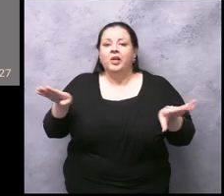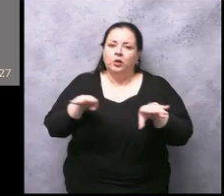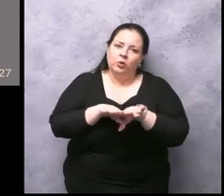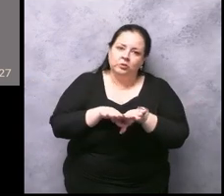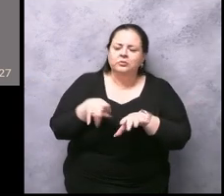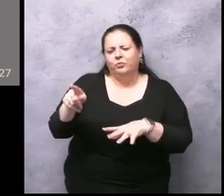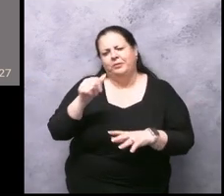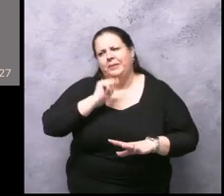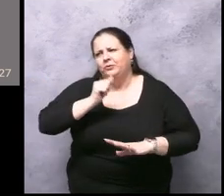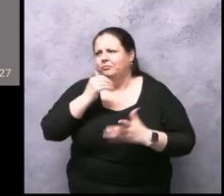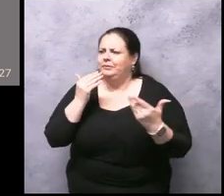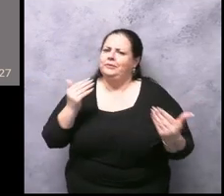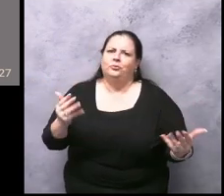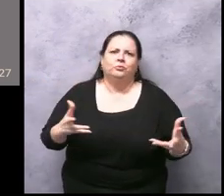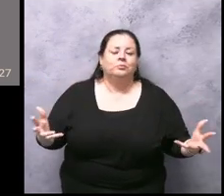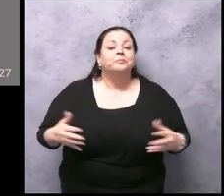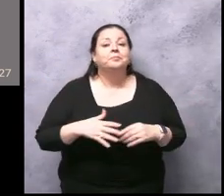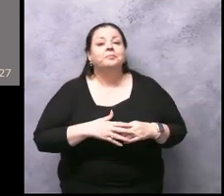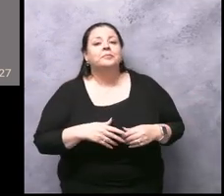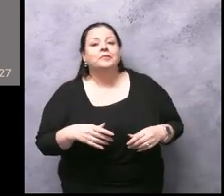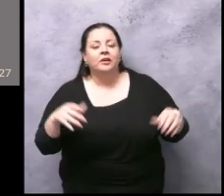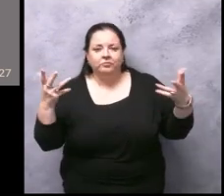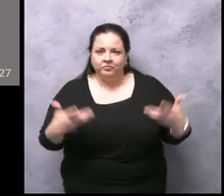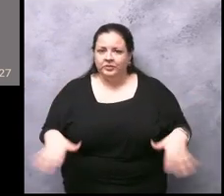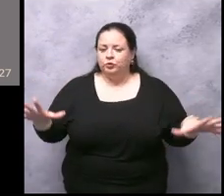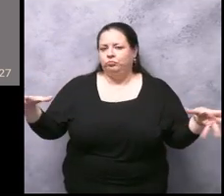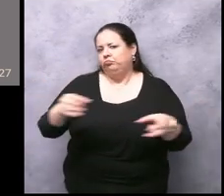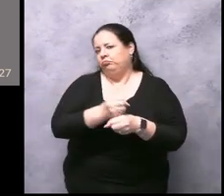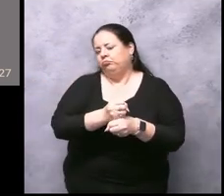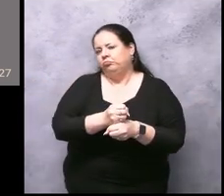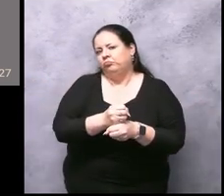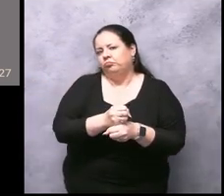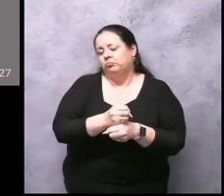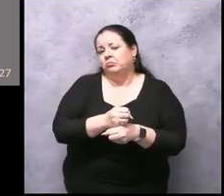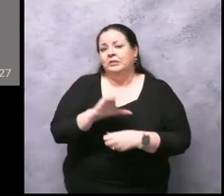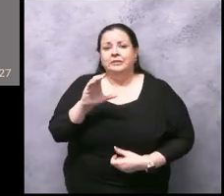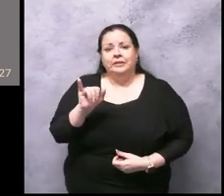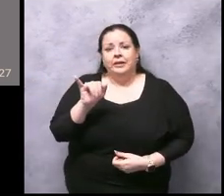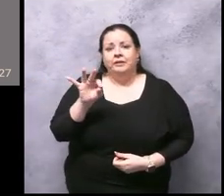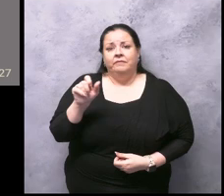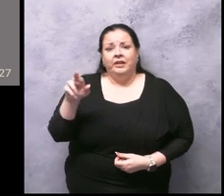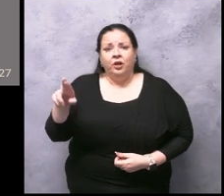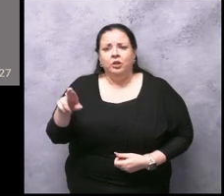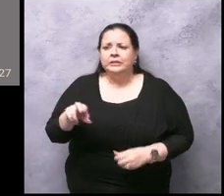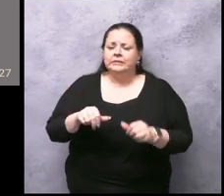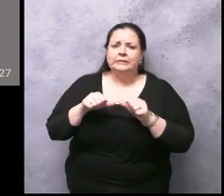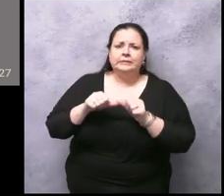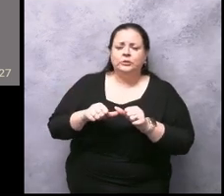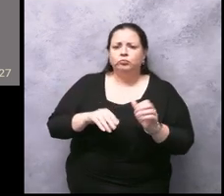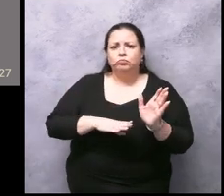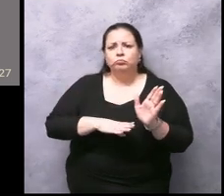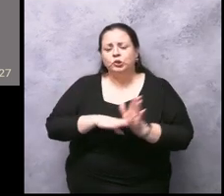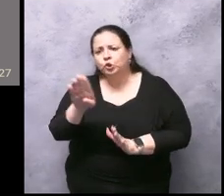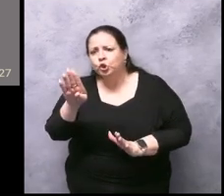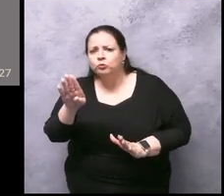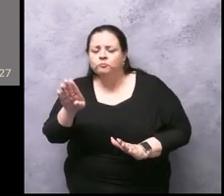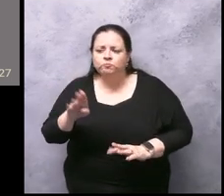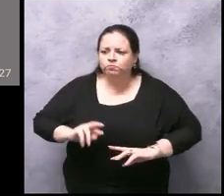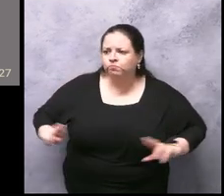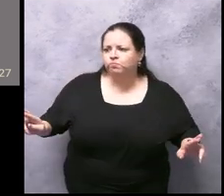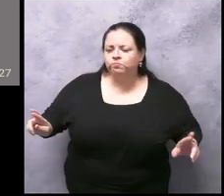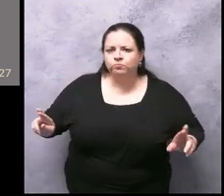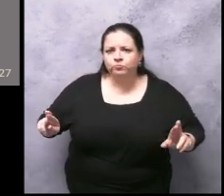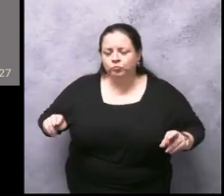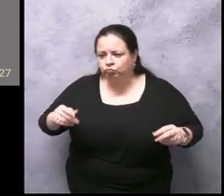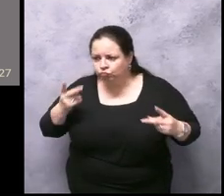very patient, thank you very much. I'll close tonight with a summary that Cy-Fair continues to mature and face new growth patterns